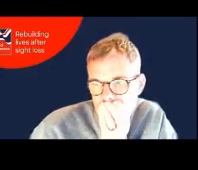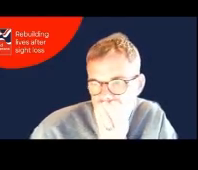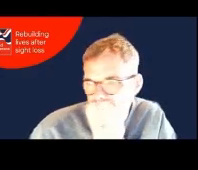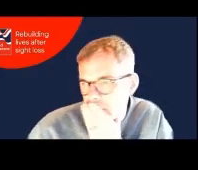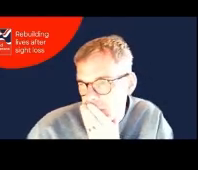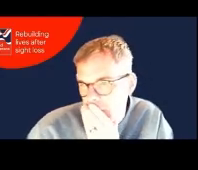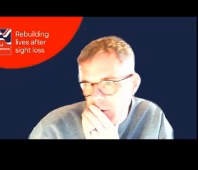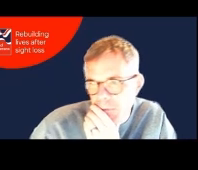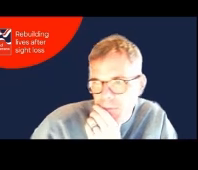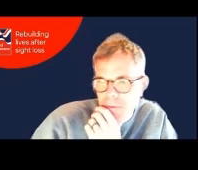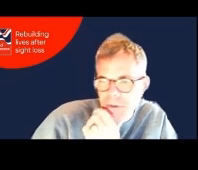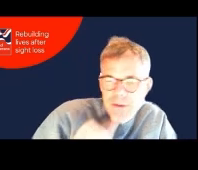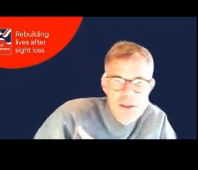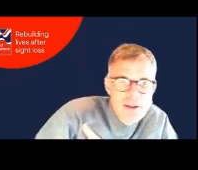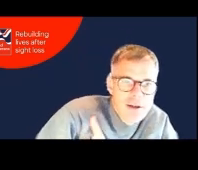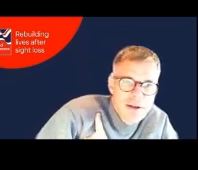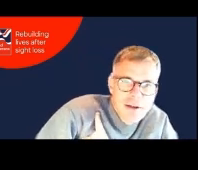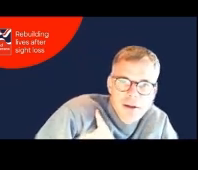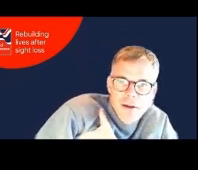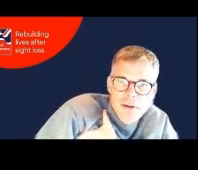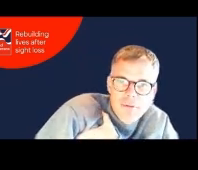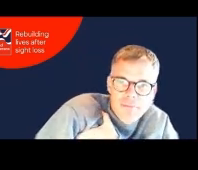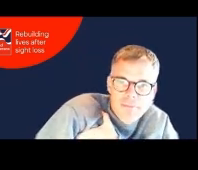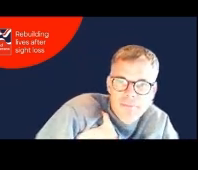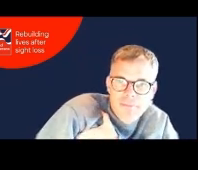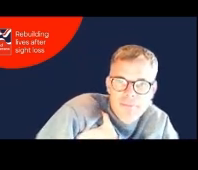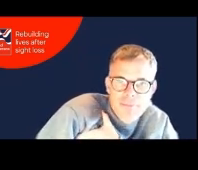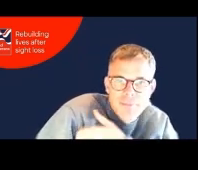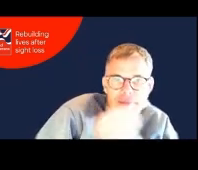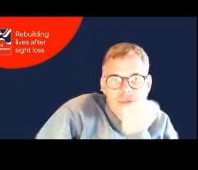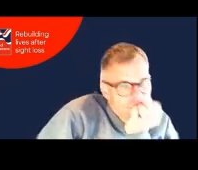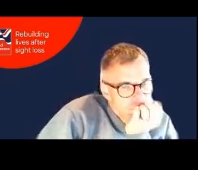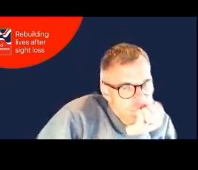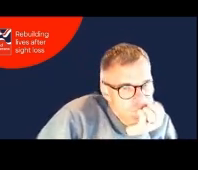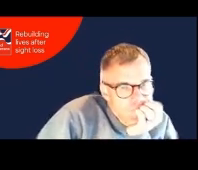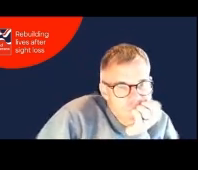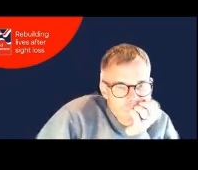Okay, so believe it or not, those are the easy wins. They